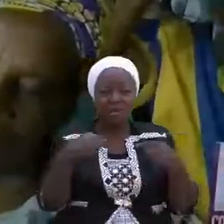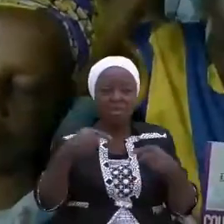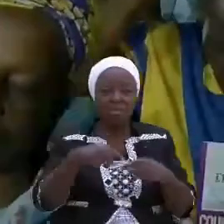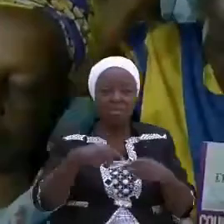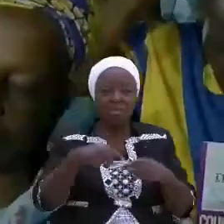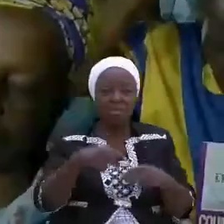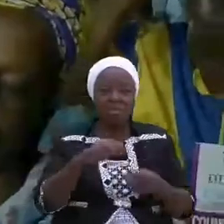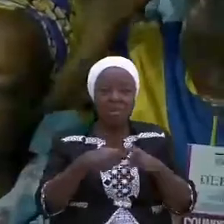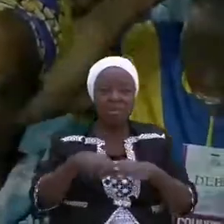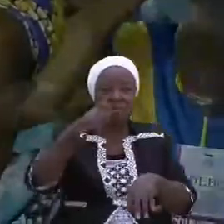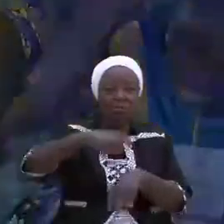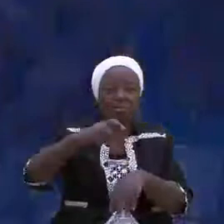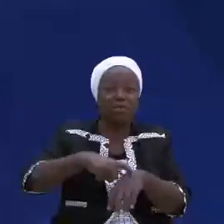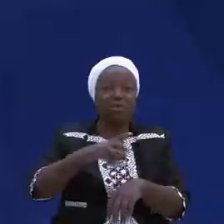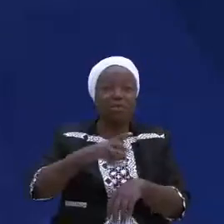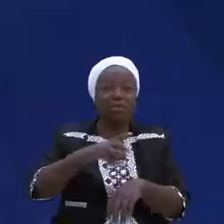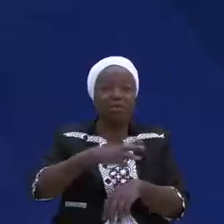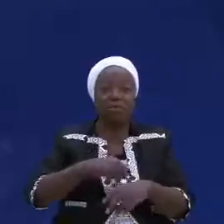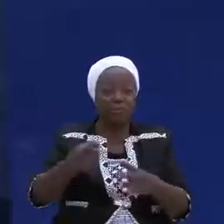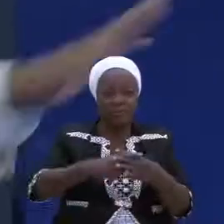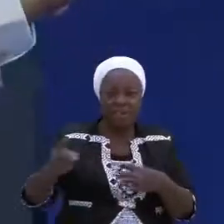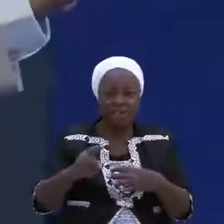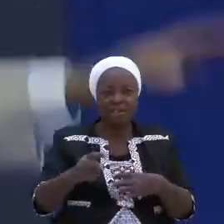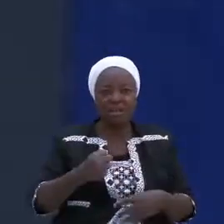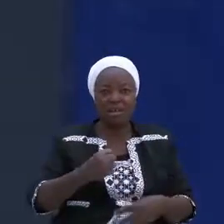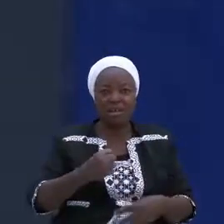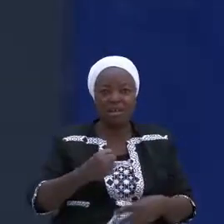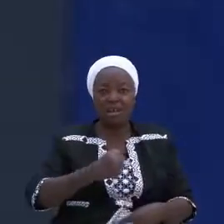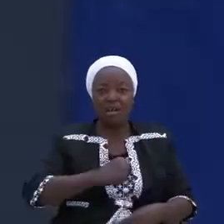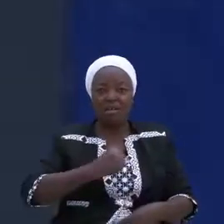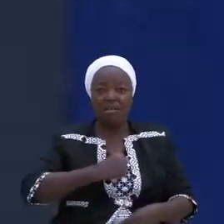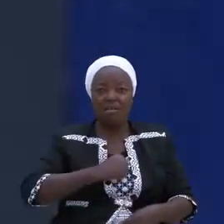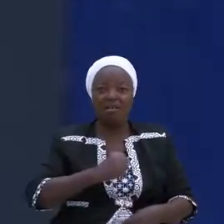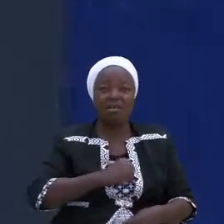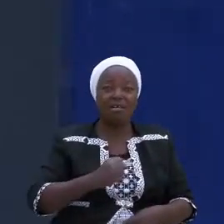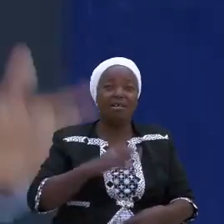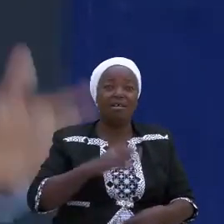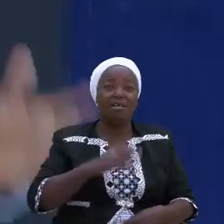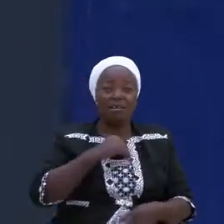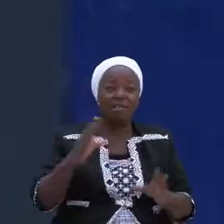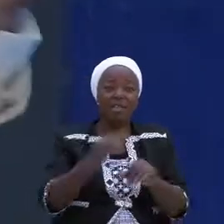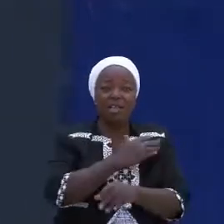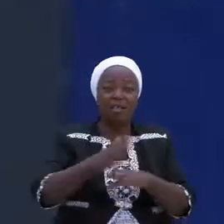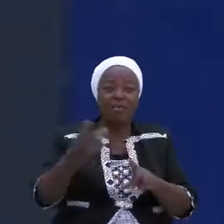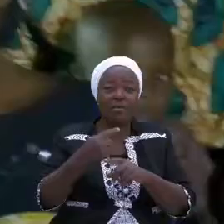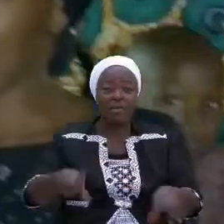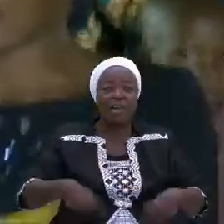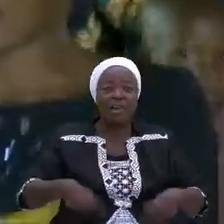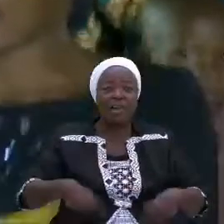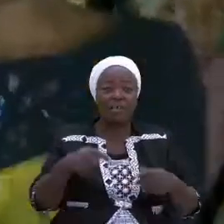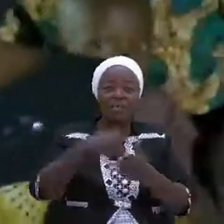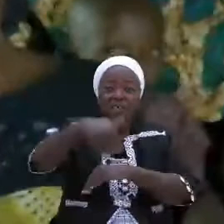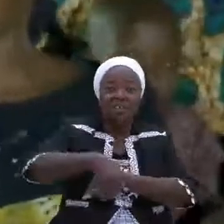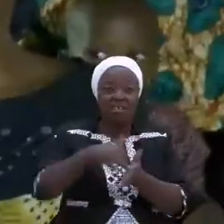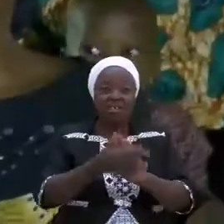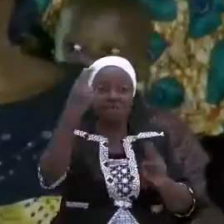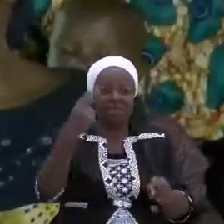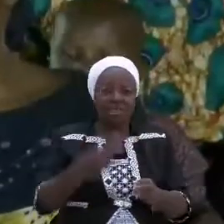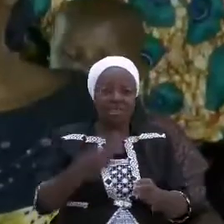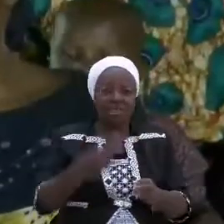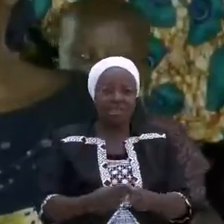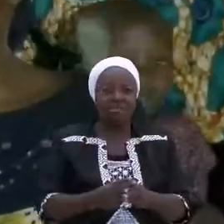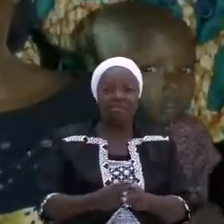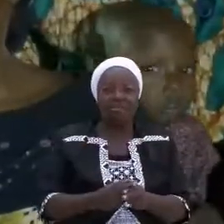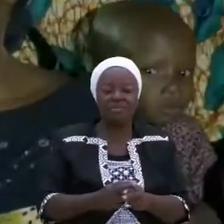away tobacco seeds will be driving away from your life tonight in jesus name